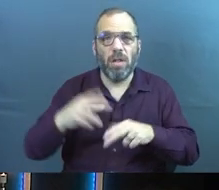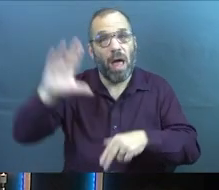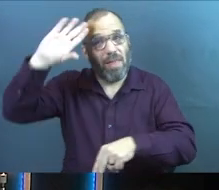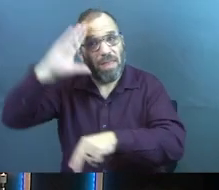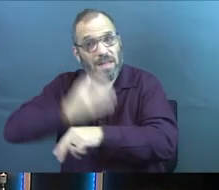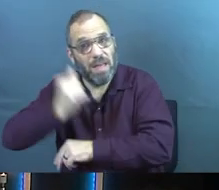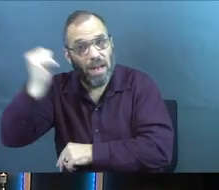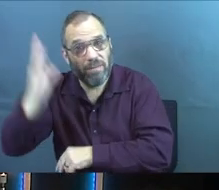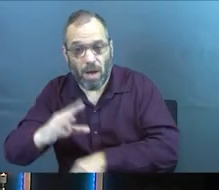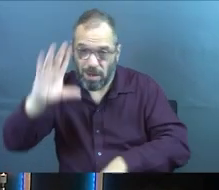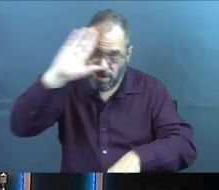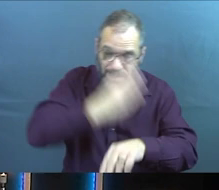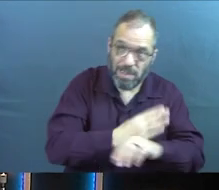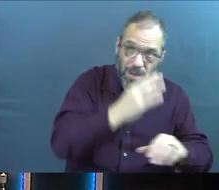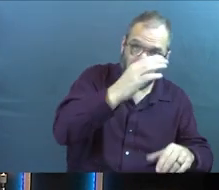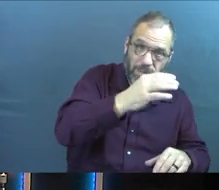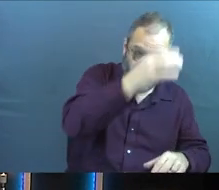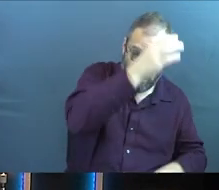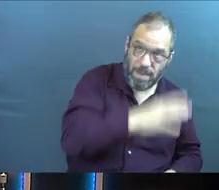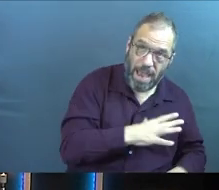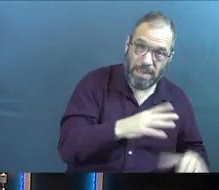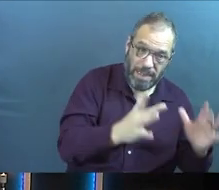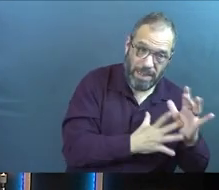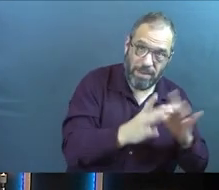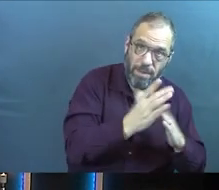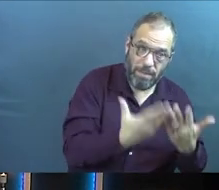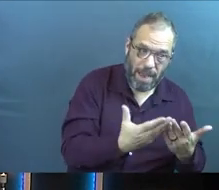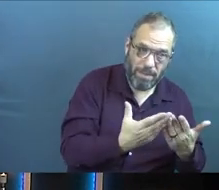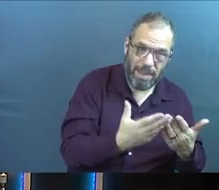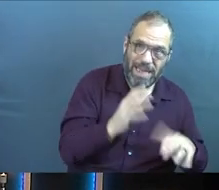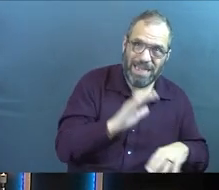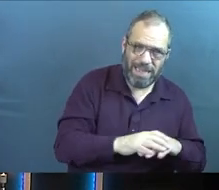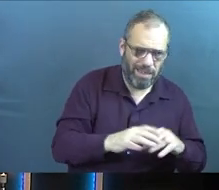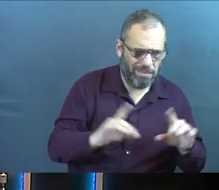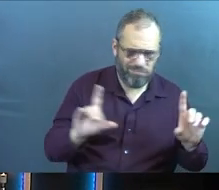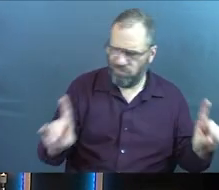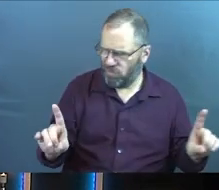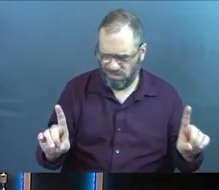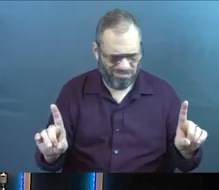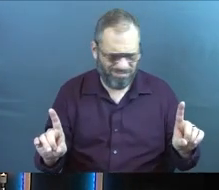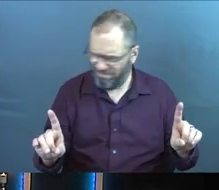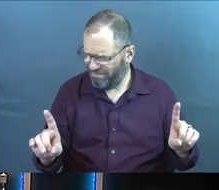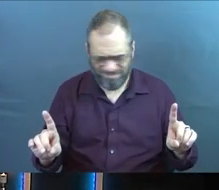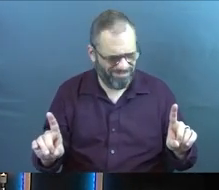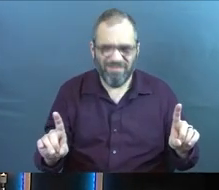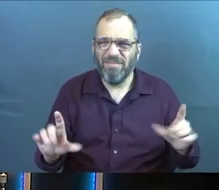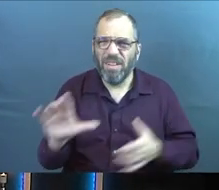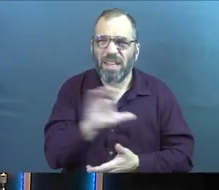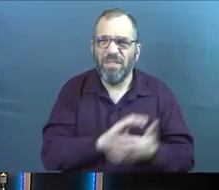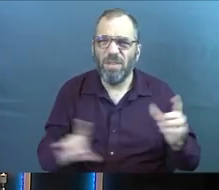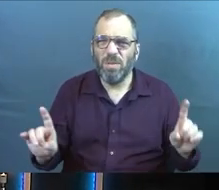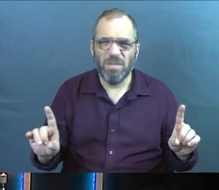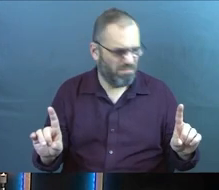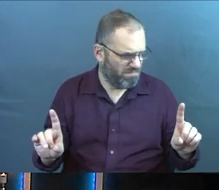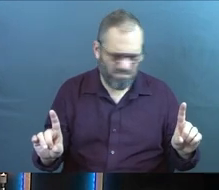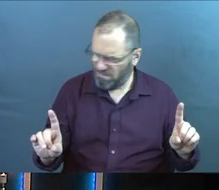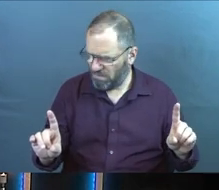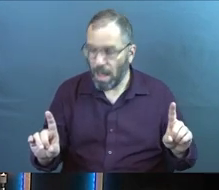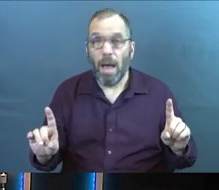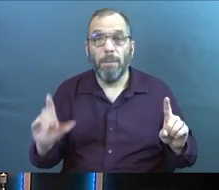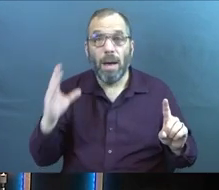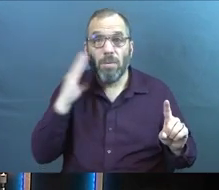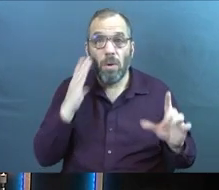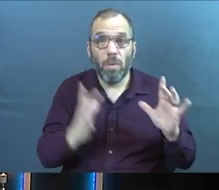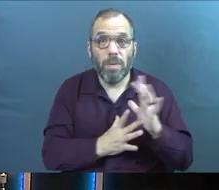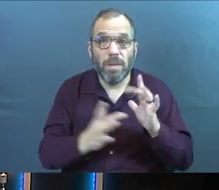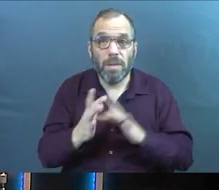of God and the Son of Man in Scripture, right? And it's like this duality there that oftentimes can be a little confusing, but we see in Scripture, and we're